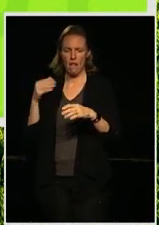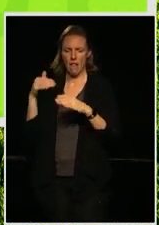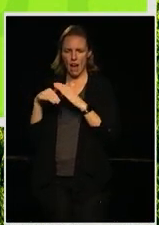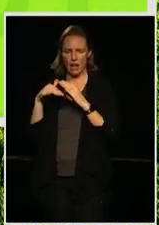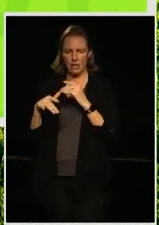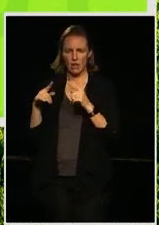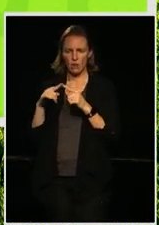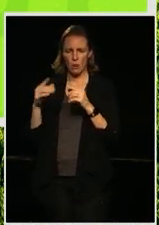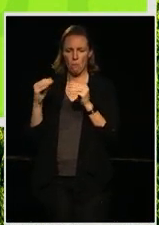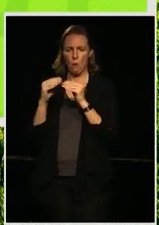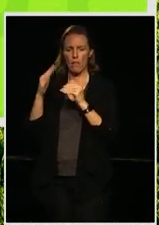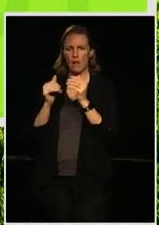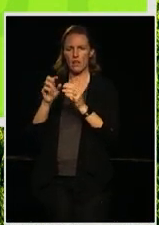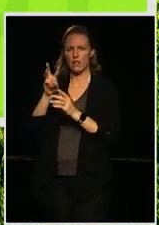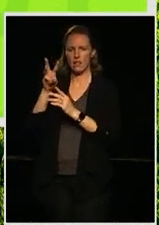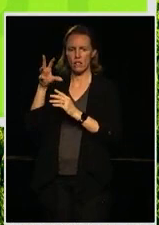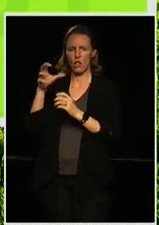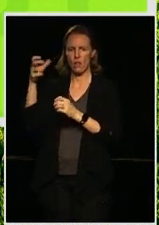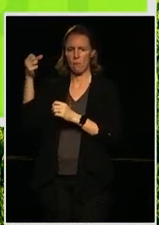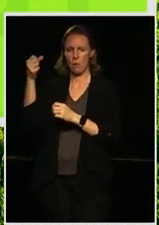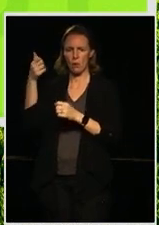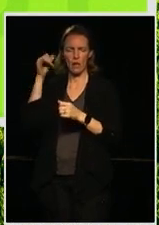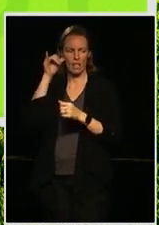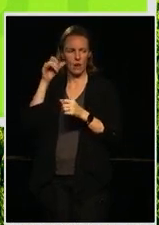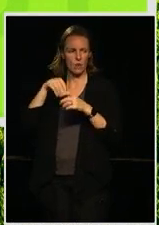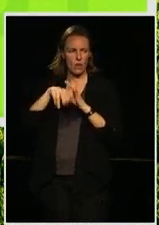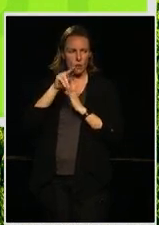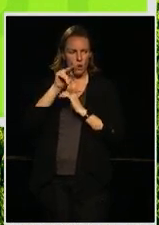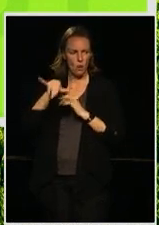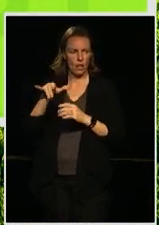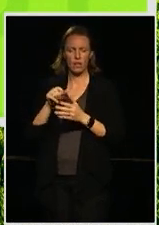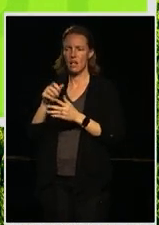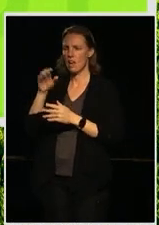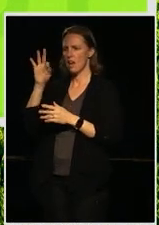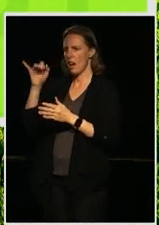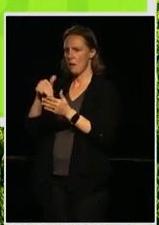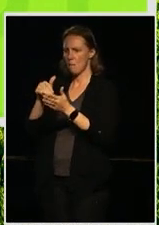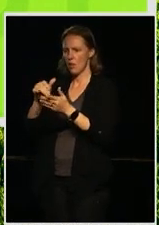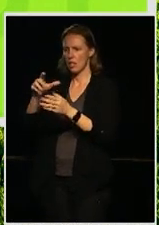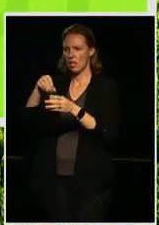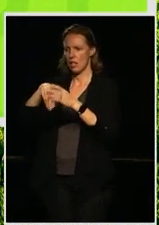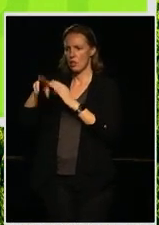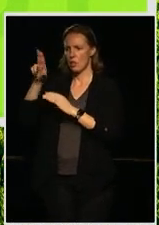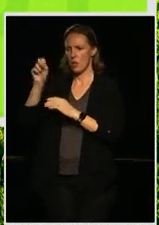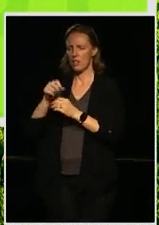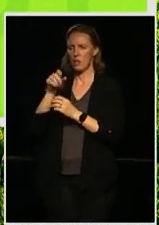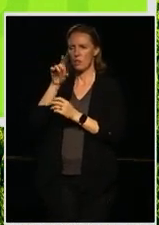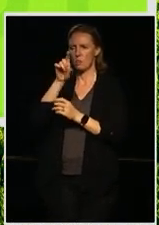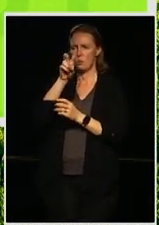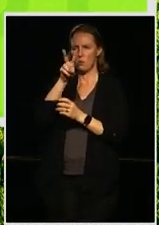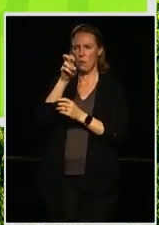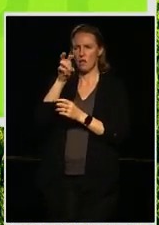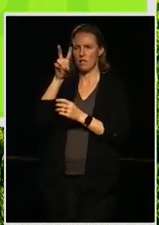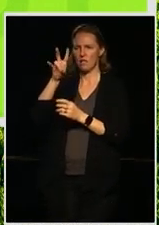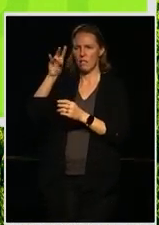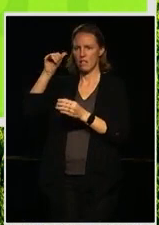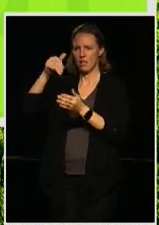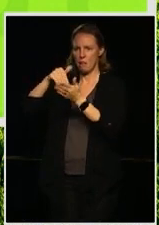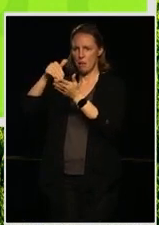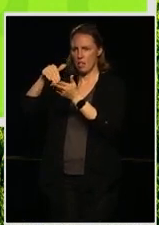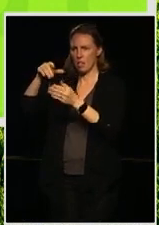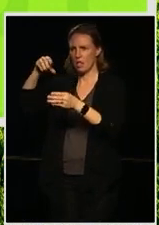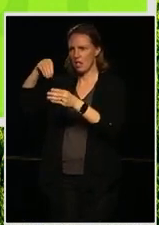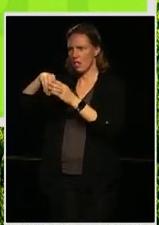600 milking cows, 600,000 cows in New York, 9 million in the US, and 270 million in the United